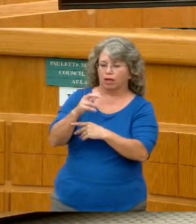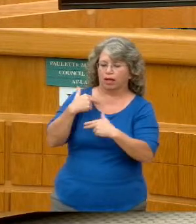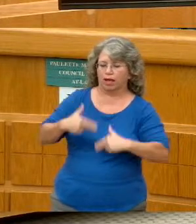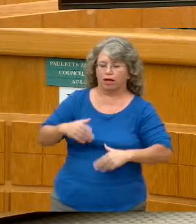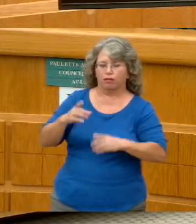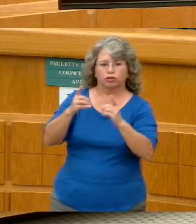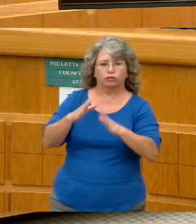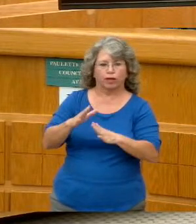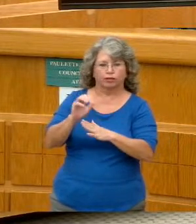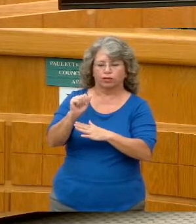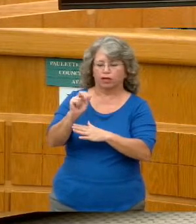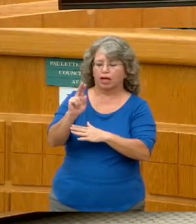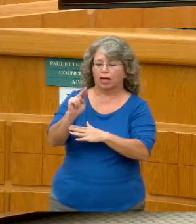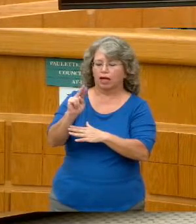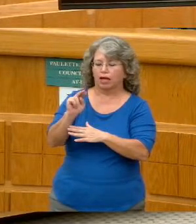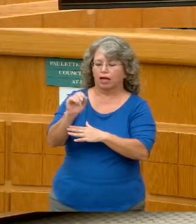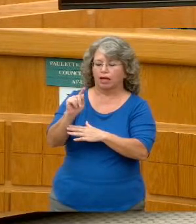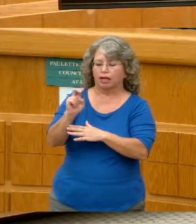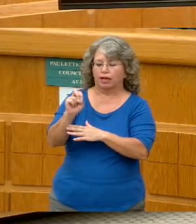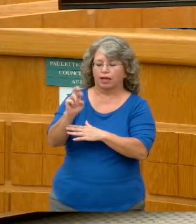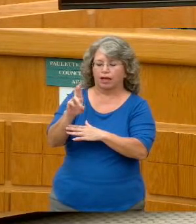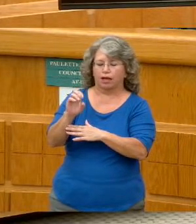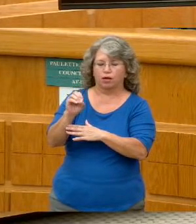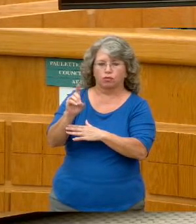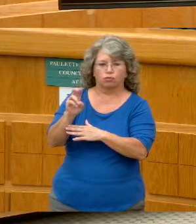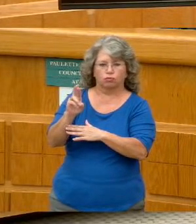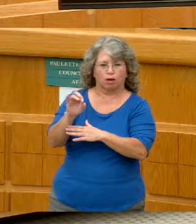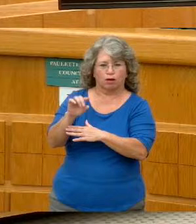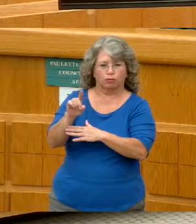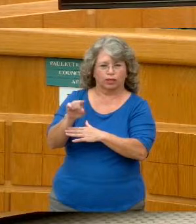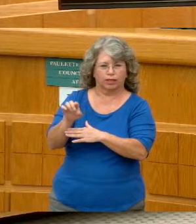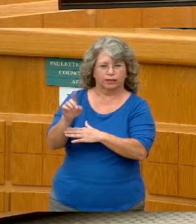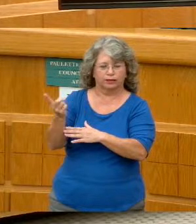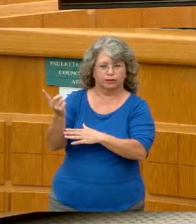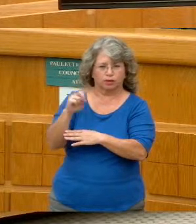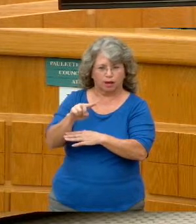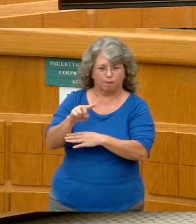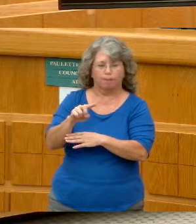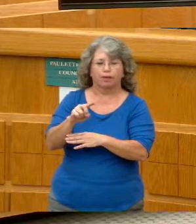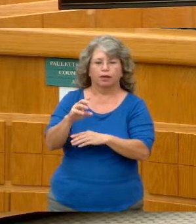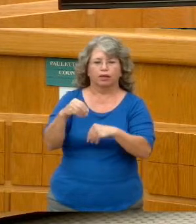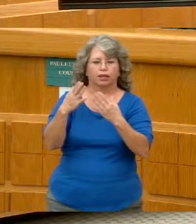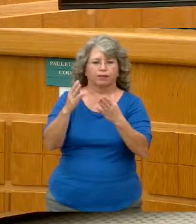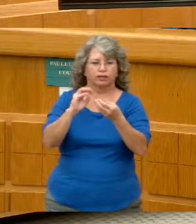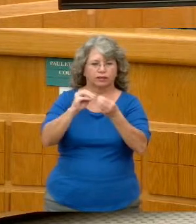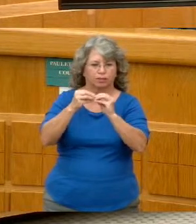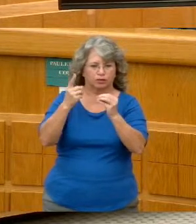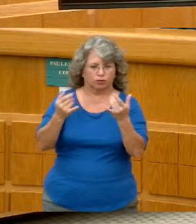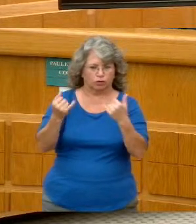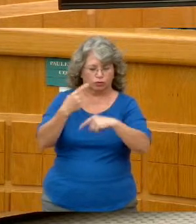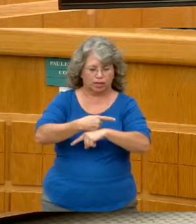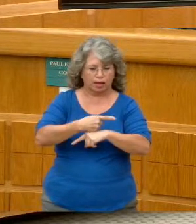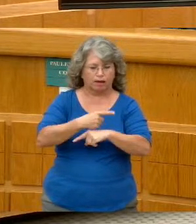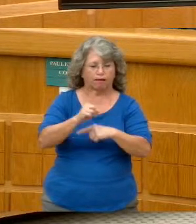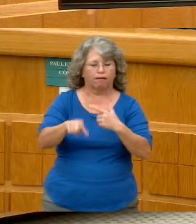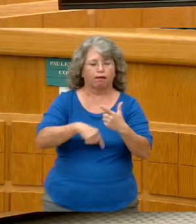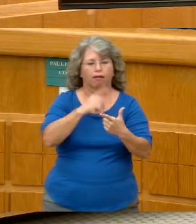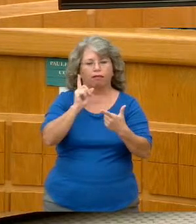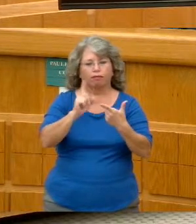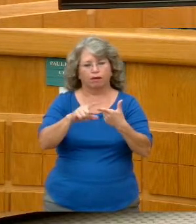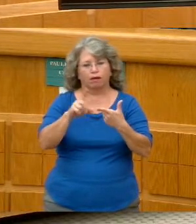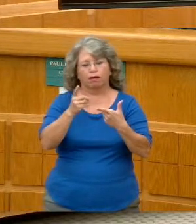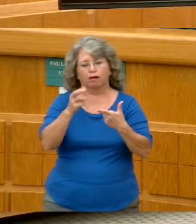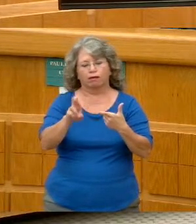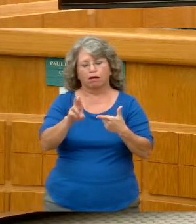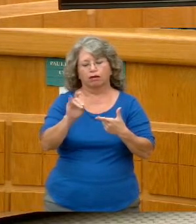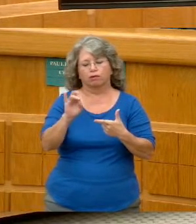us the numbers for today. And then Dr. Byrd from Texas A&M Corpus Christi will come and share with